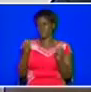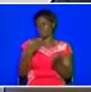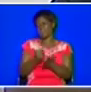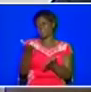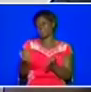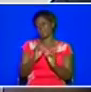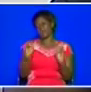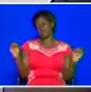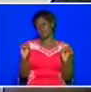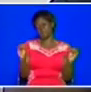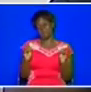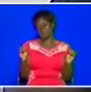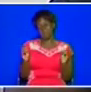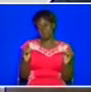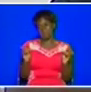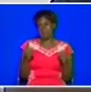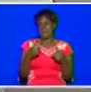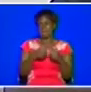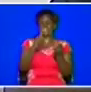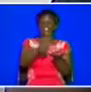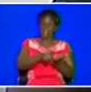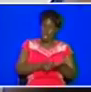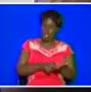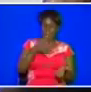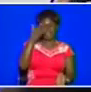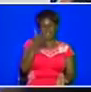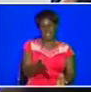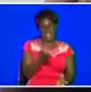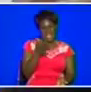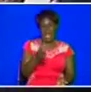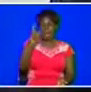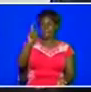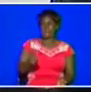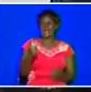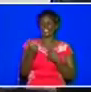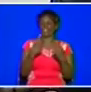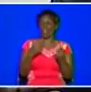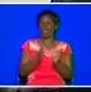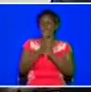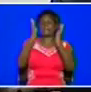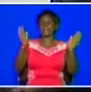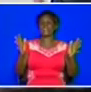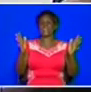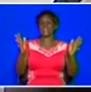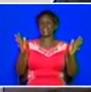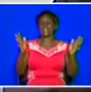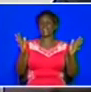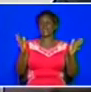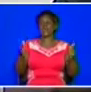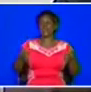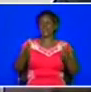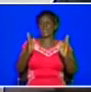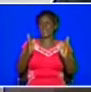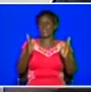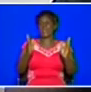there. So, but the debt is there. So you have to talk about it in the broader context of debt and what's happening into